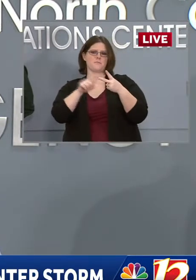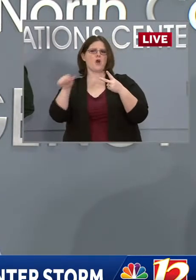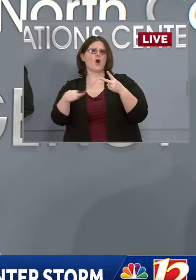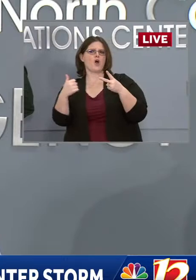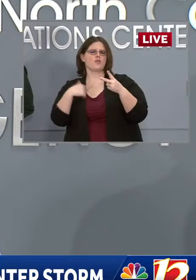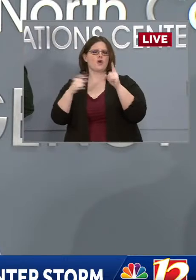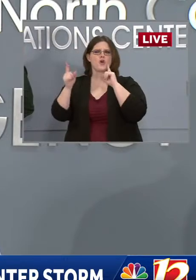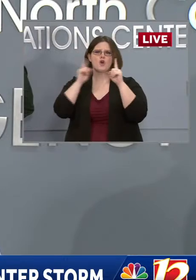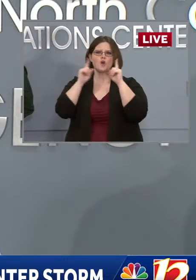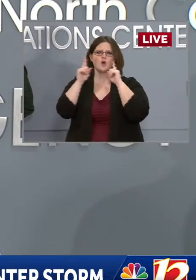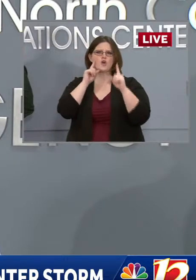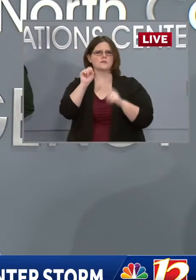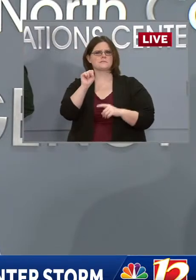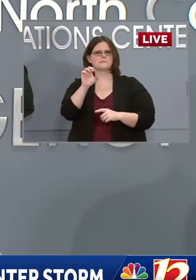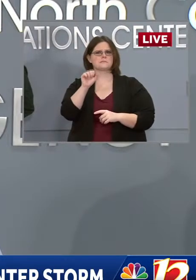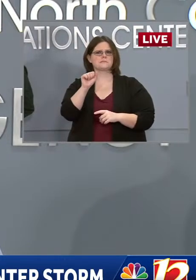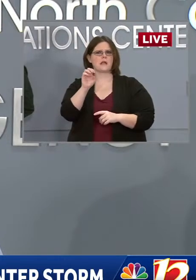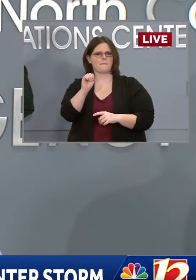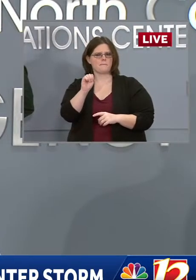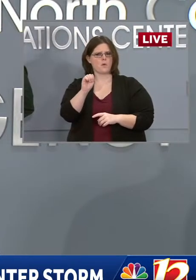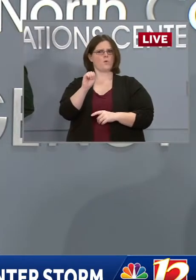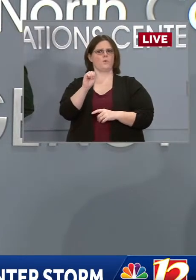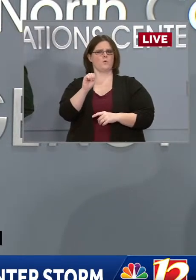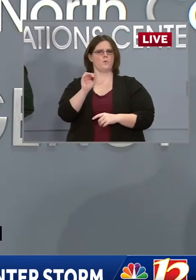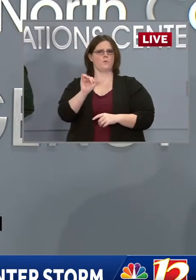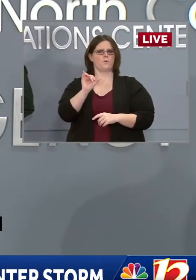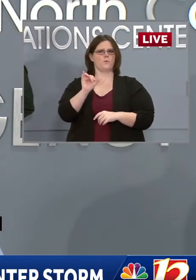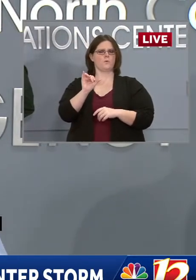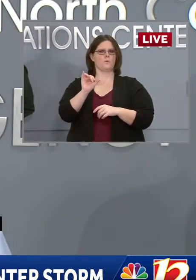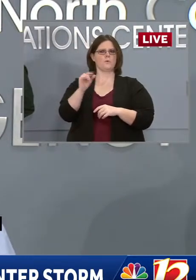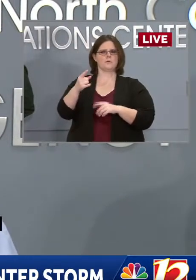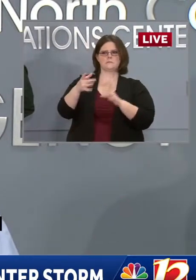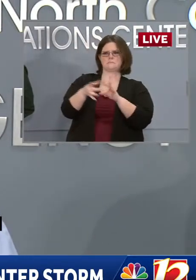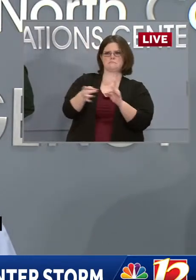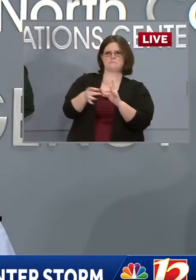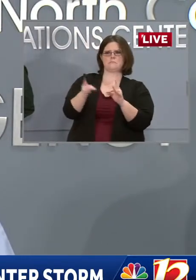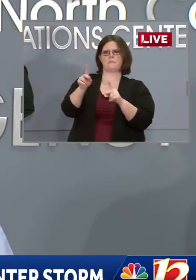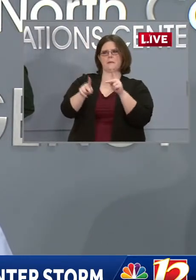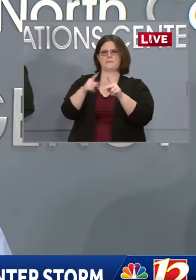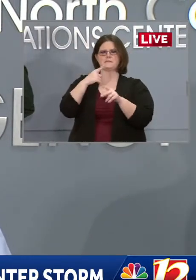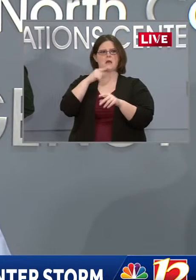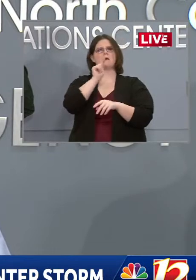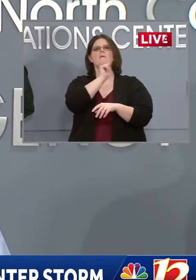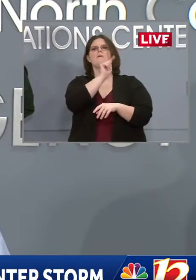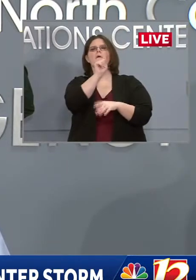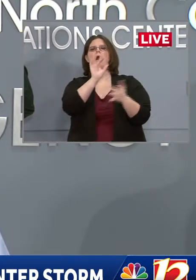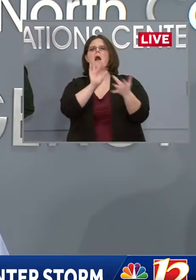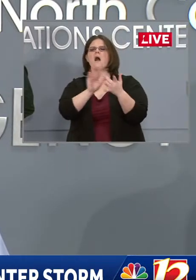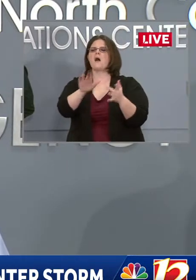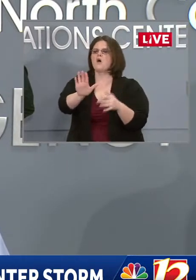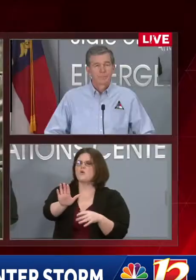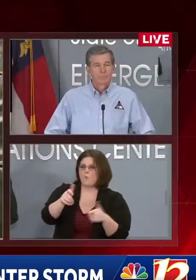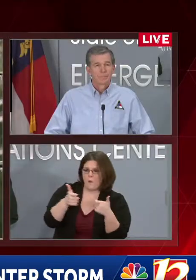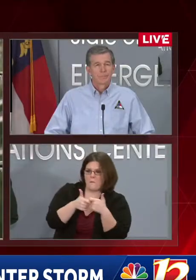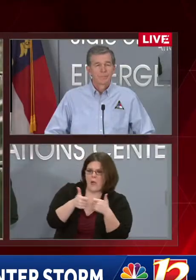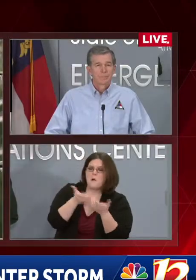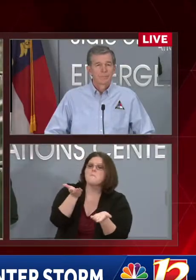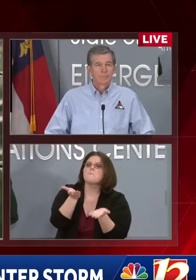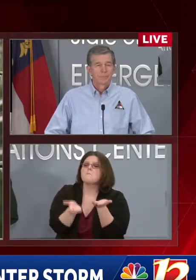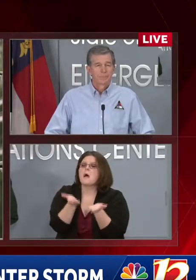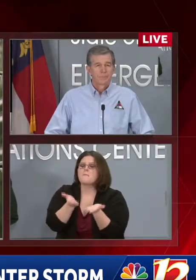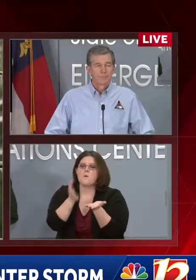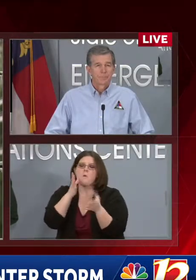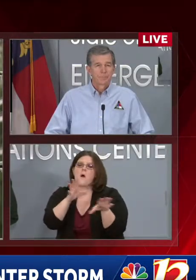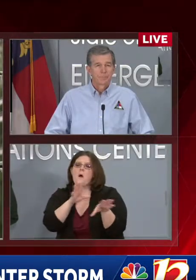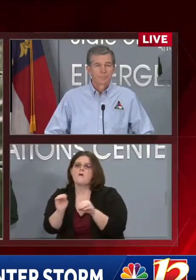viewers. One of them or a couple of them telling us that they're getting contacted saying their power might be turned off if